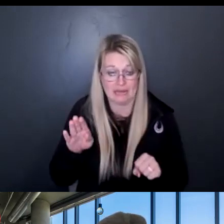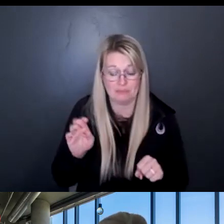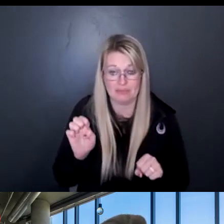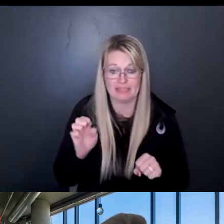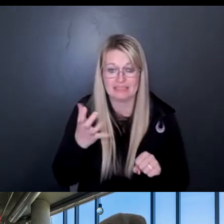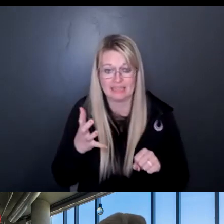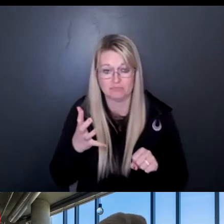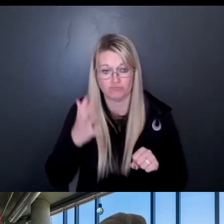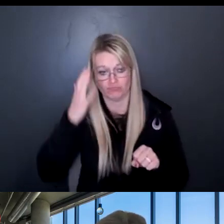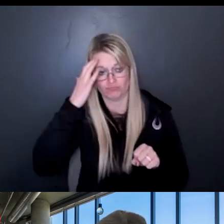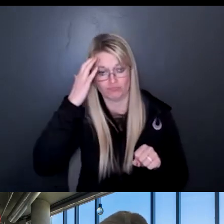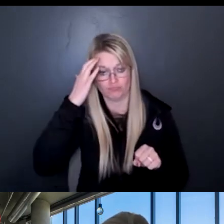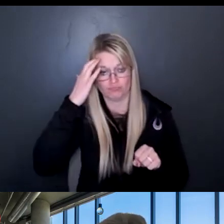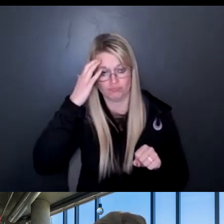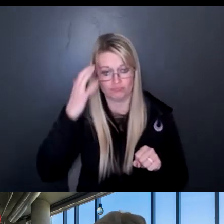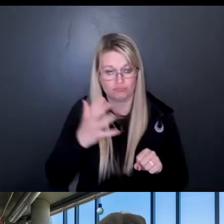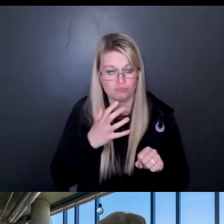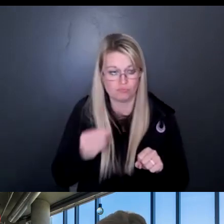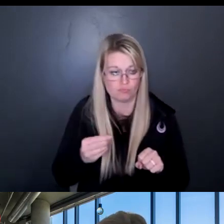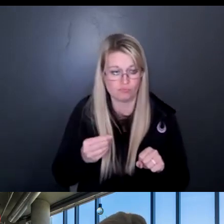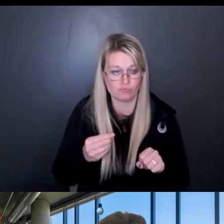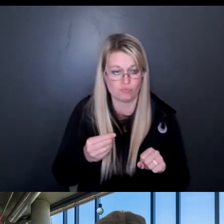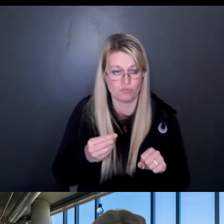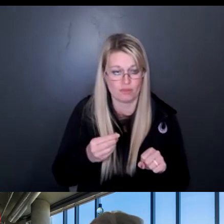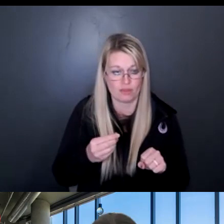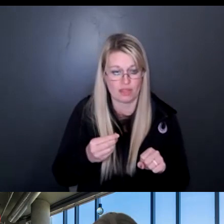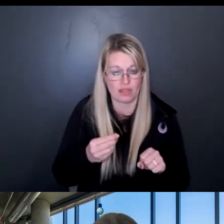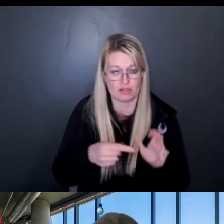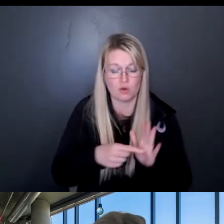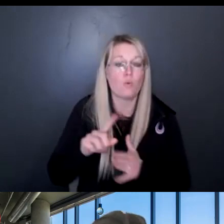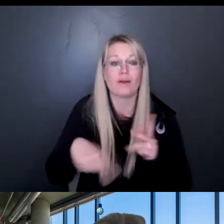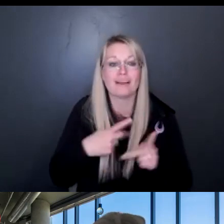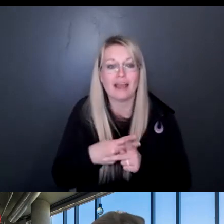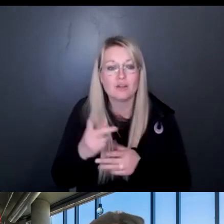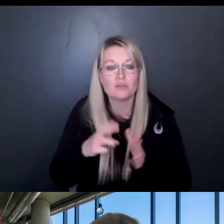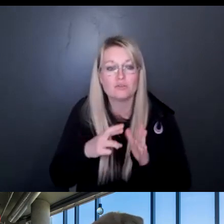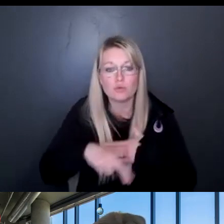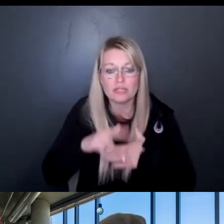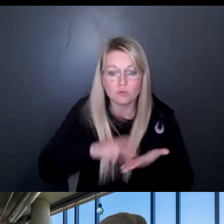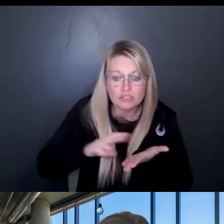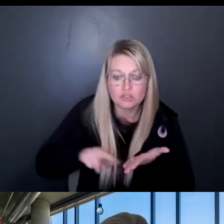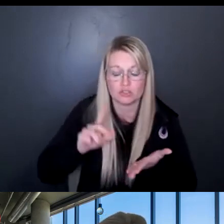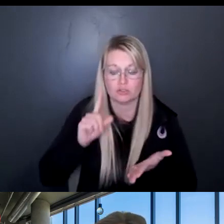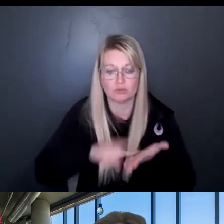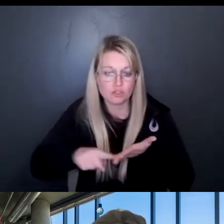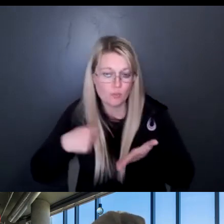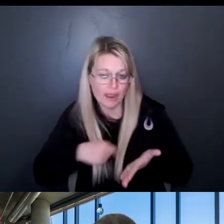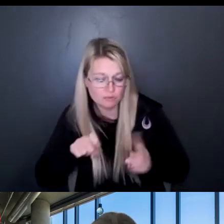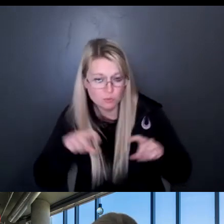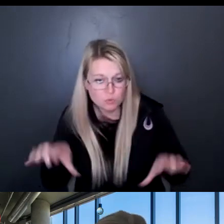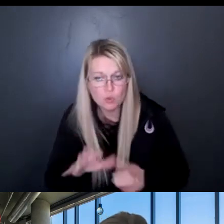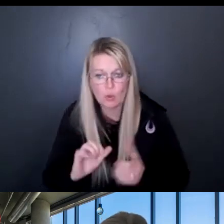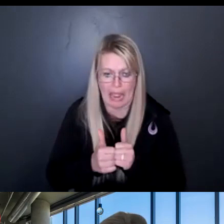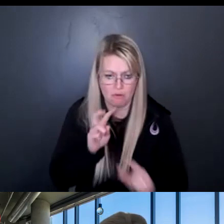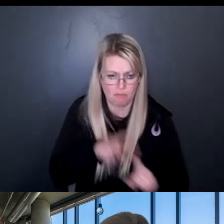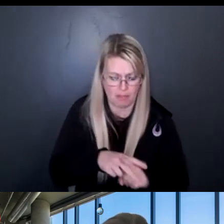of informing and guiding us through our directions in terms of what type of research has to be conducted, how the program has to be adapted